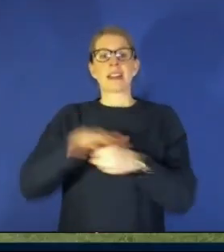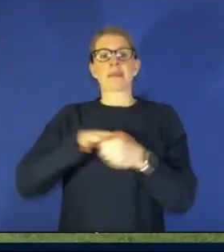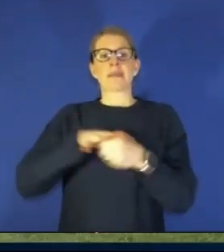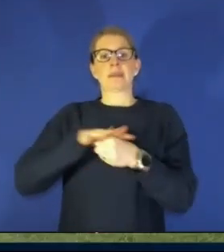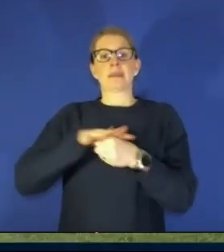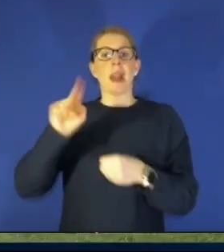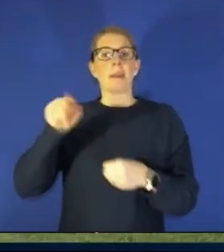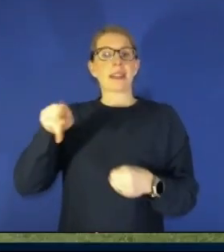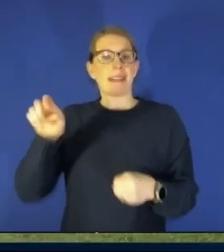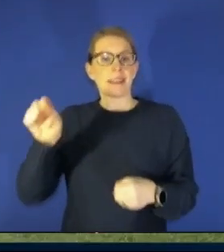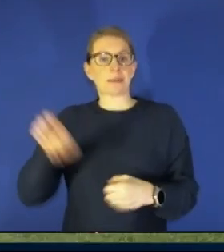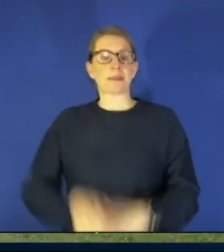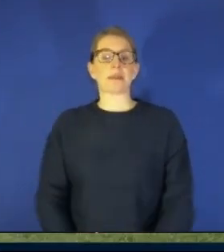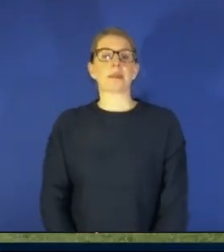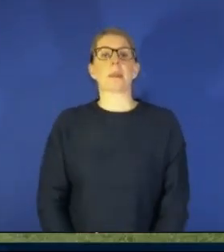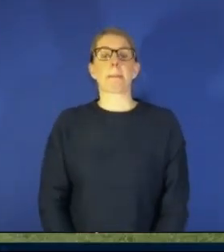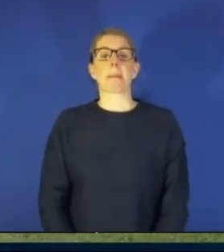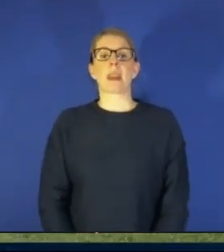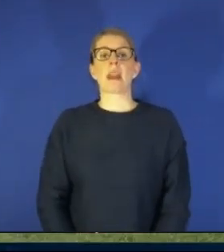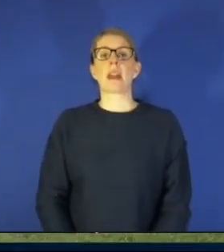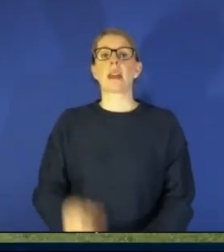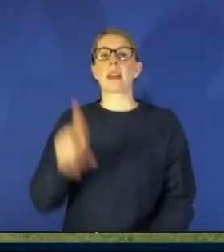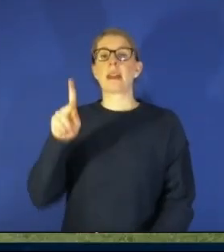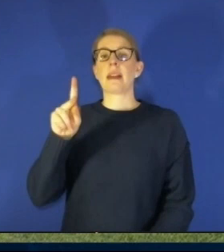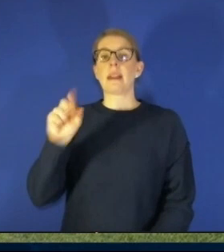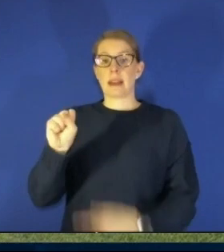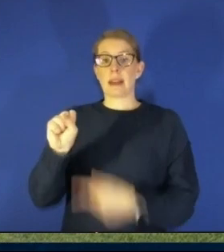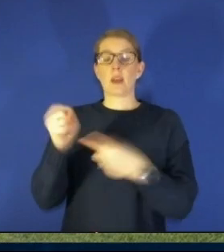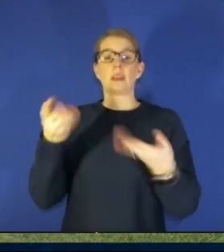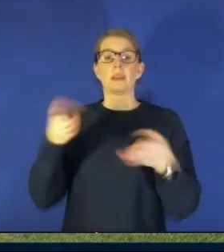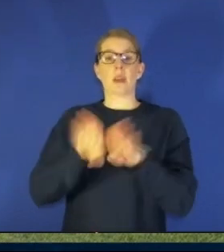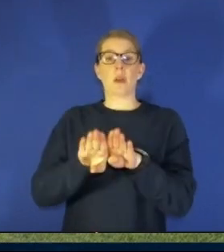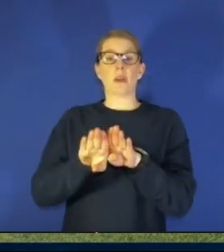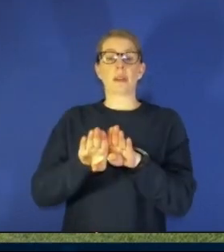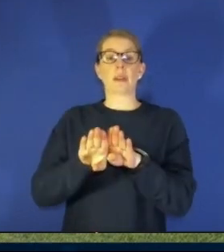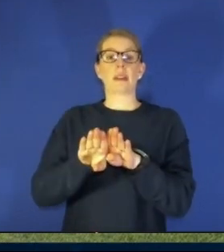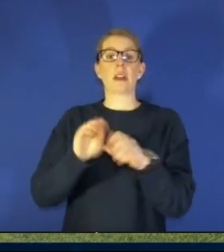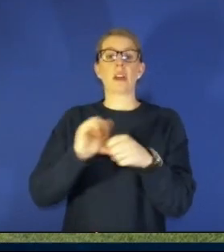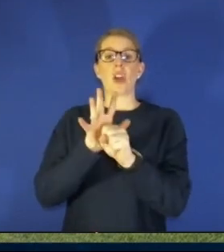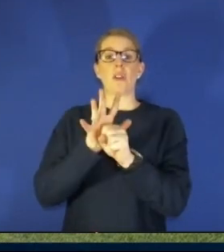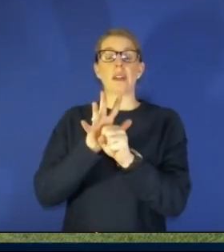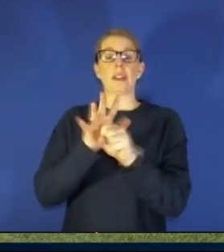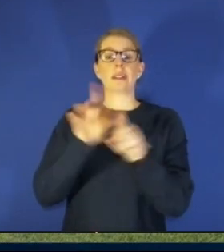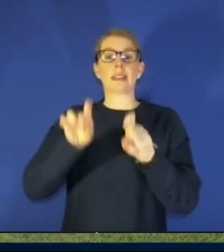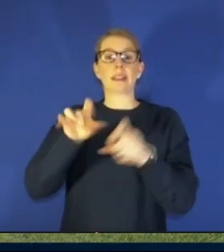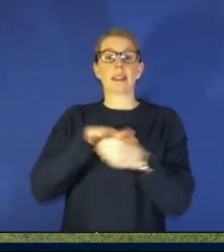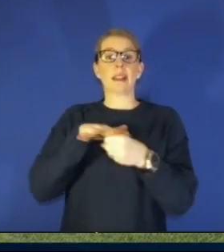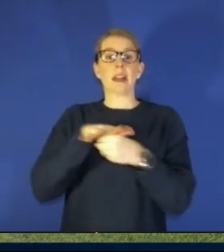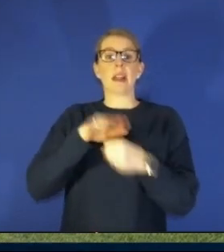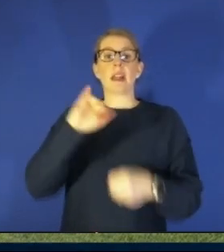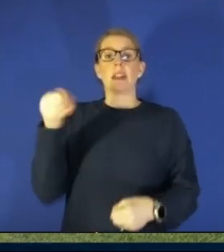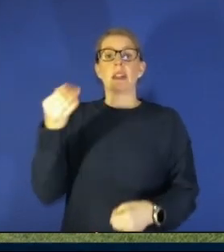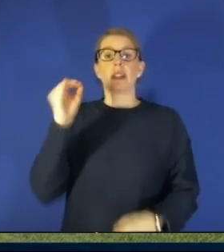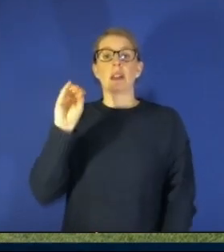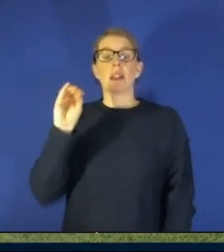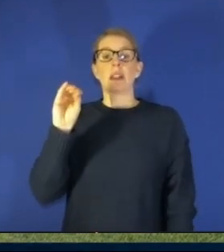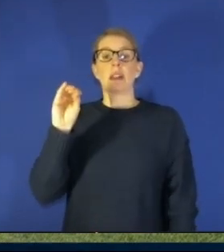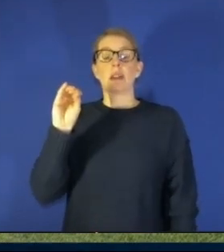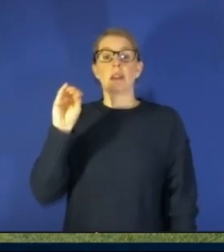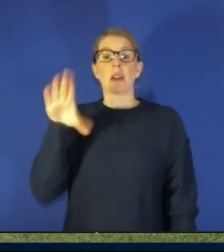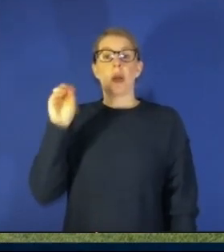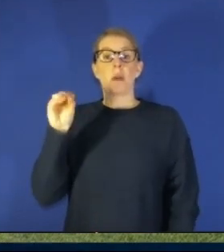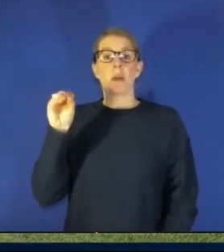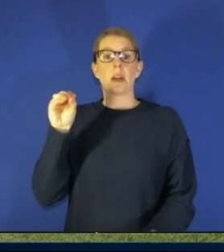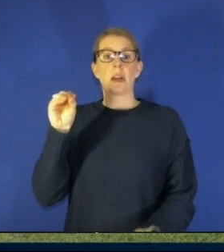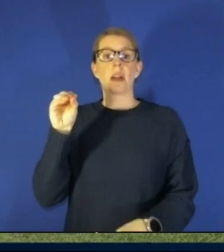all of you. The state of Kansas will close its COVID-19 testing sites next week in Johnson County. The locations at Johnson County Community College in Overland